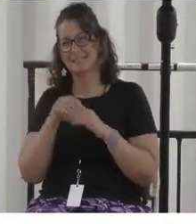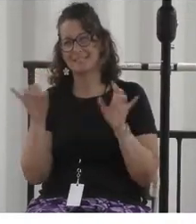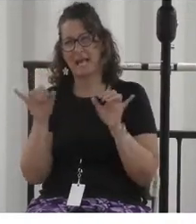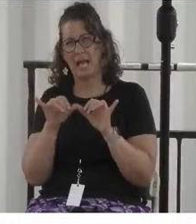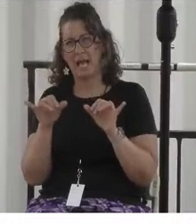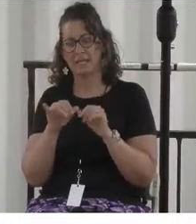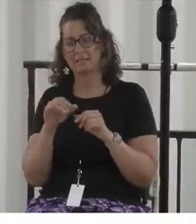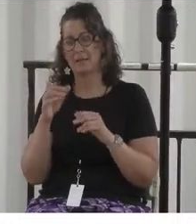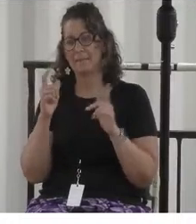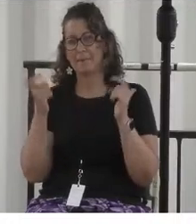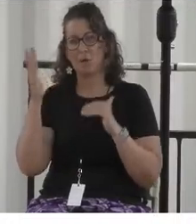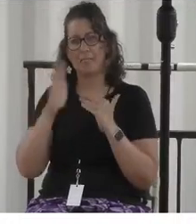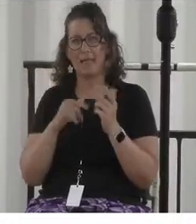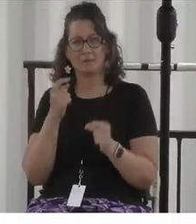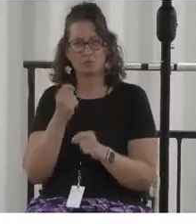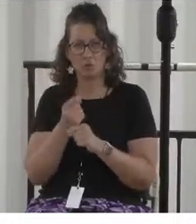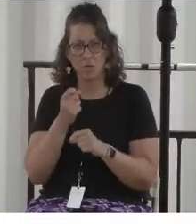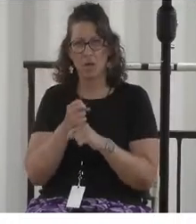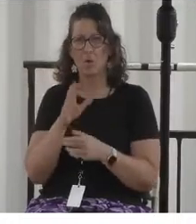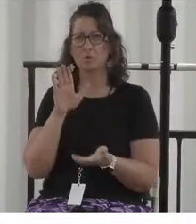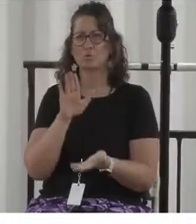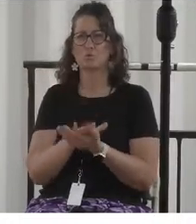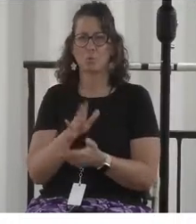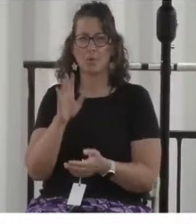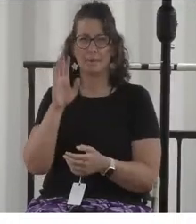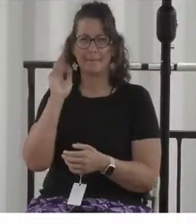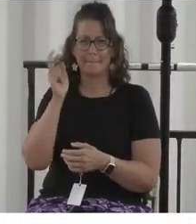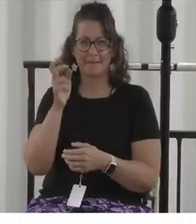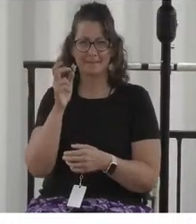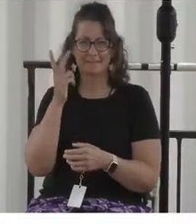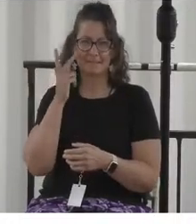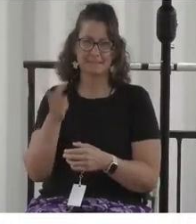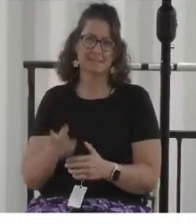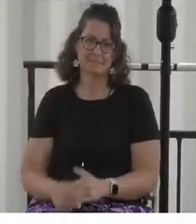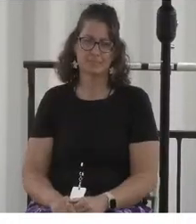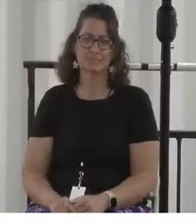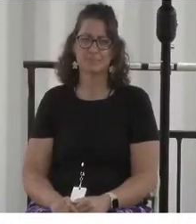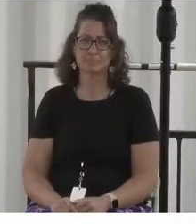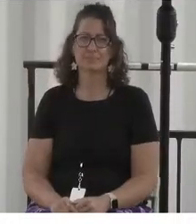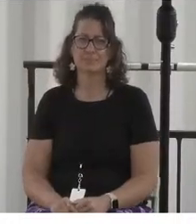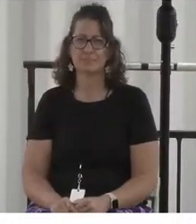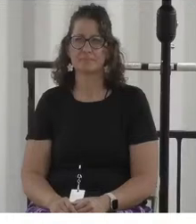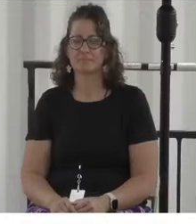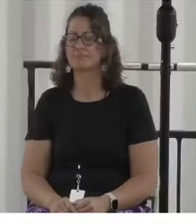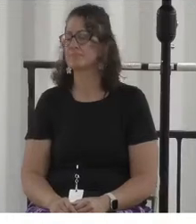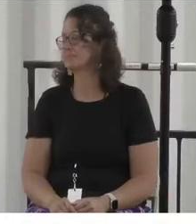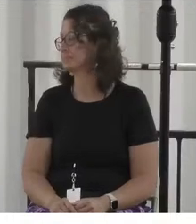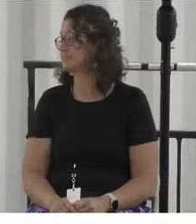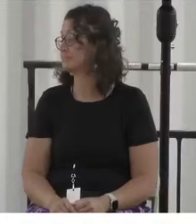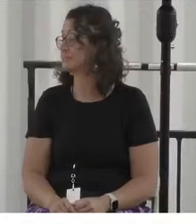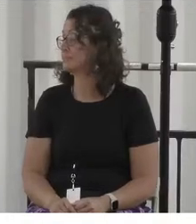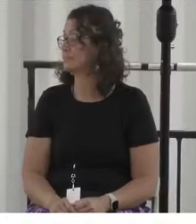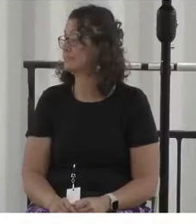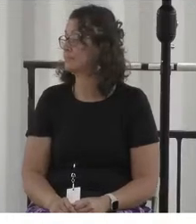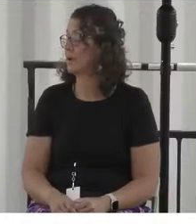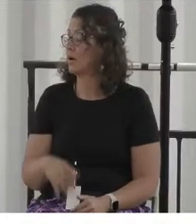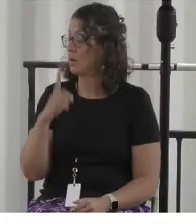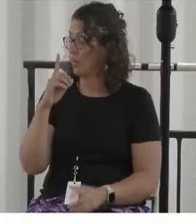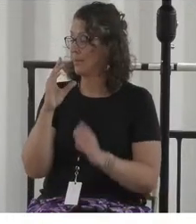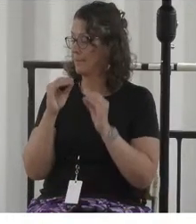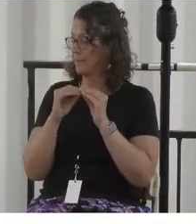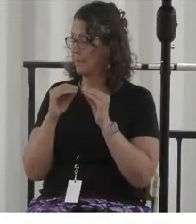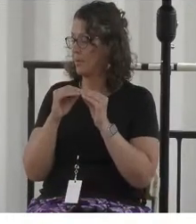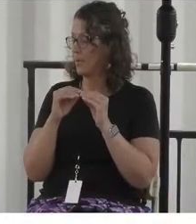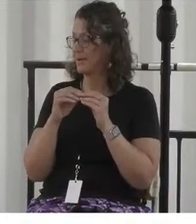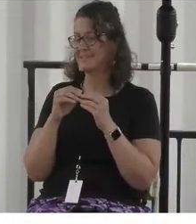bigger than a truck or a school bus to really be able to see them. So how about we transition one more and provide a